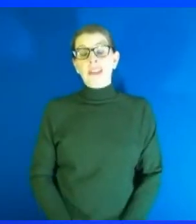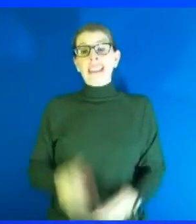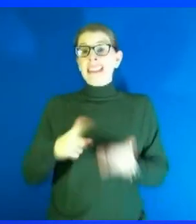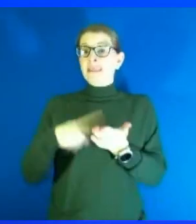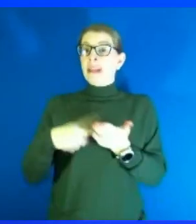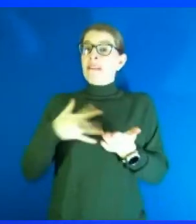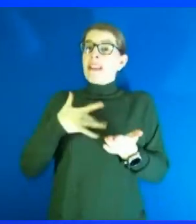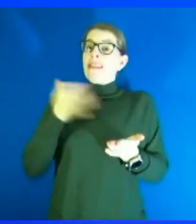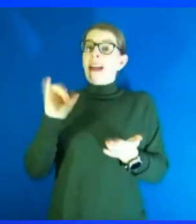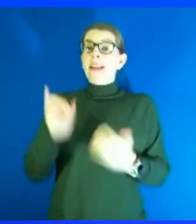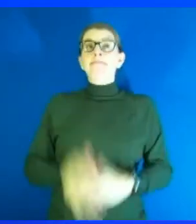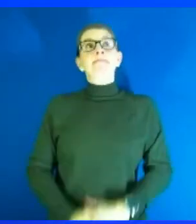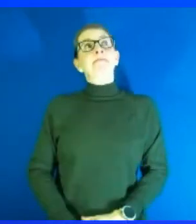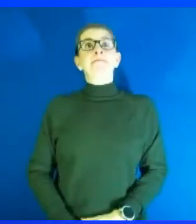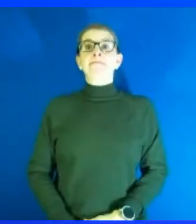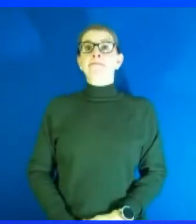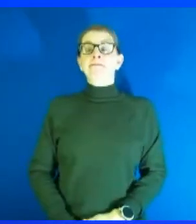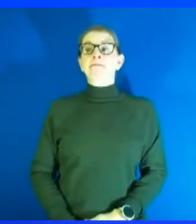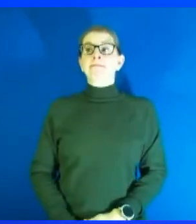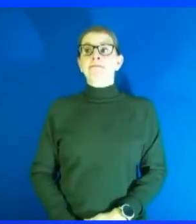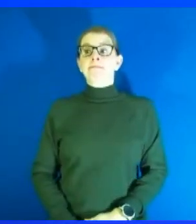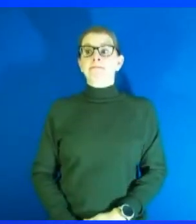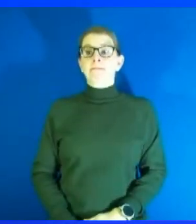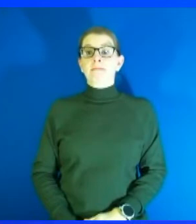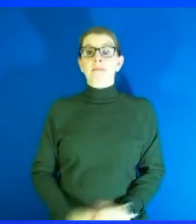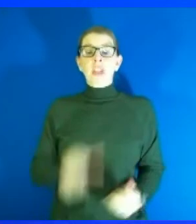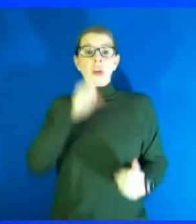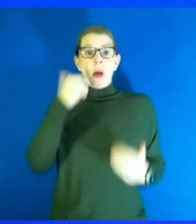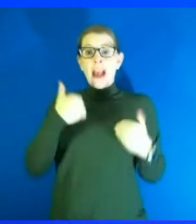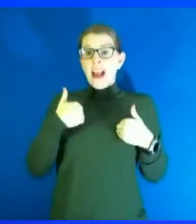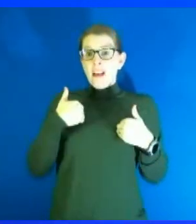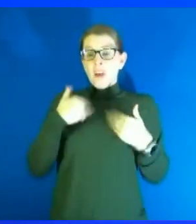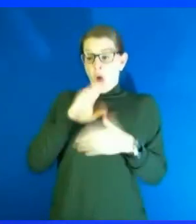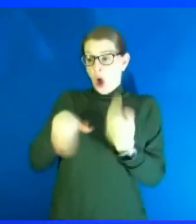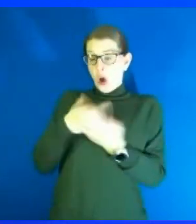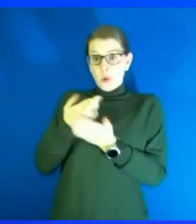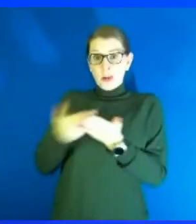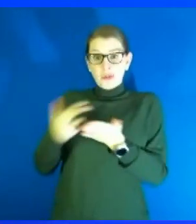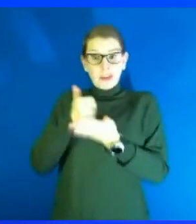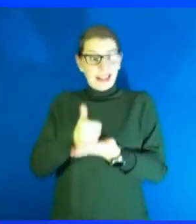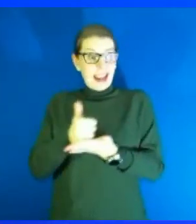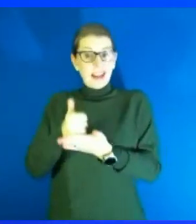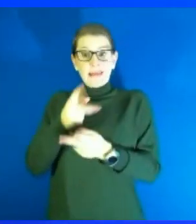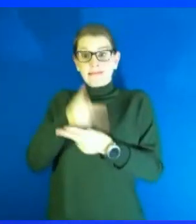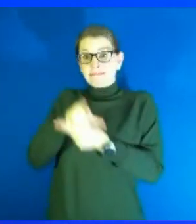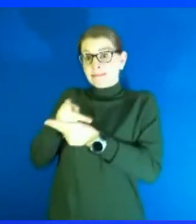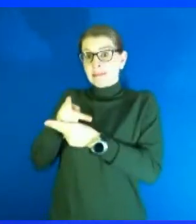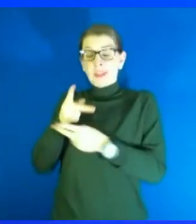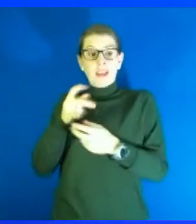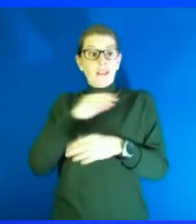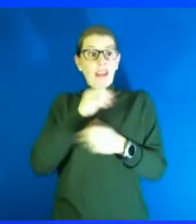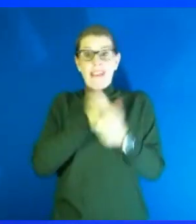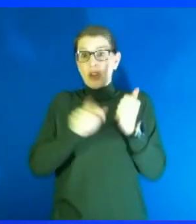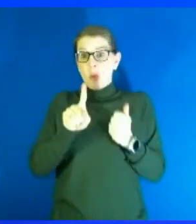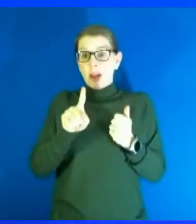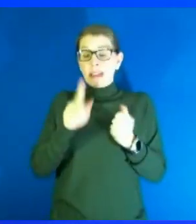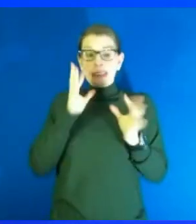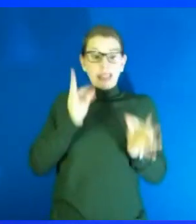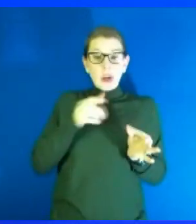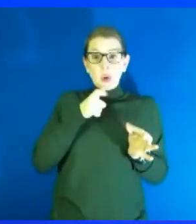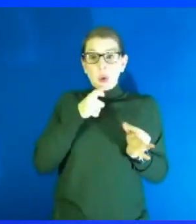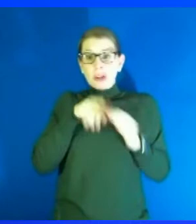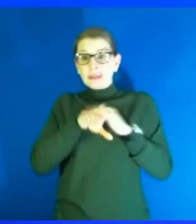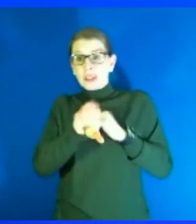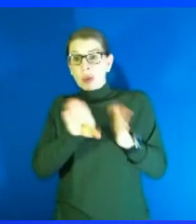don't have all the resources to take care of everyone, and so having to make that decision about who does go back